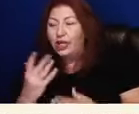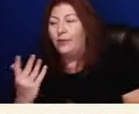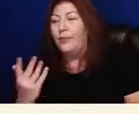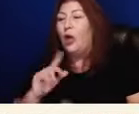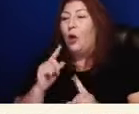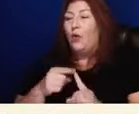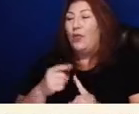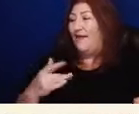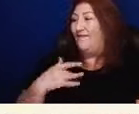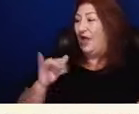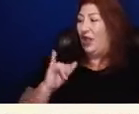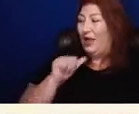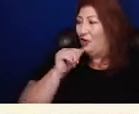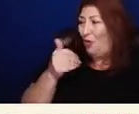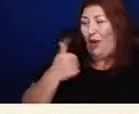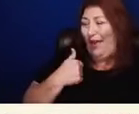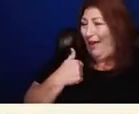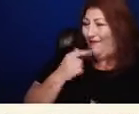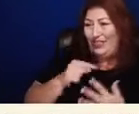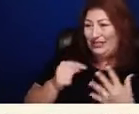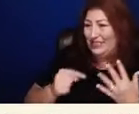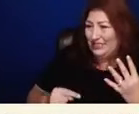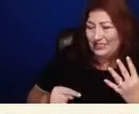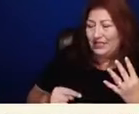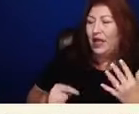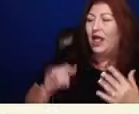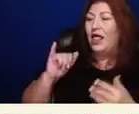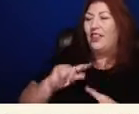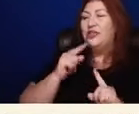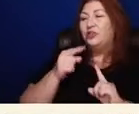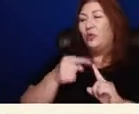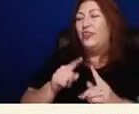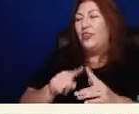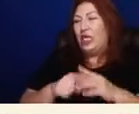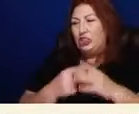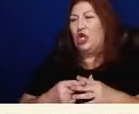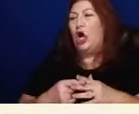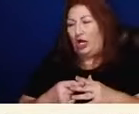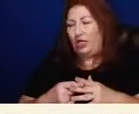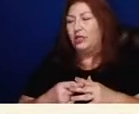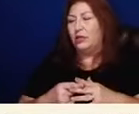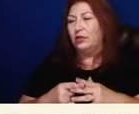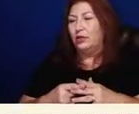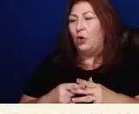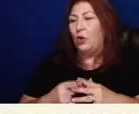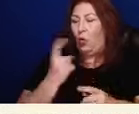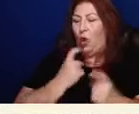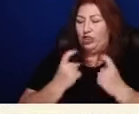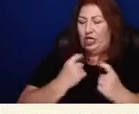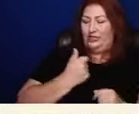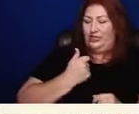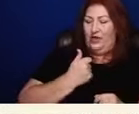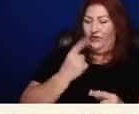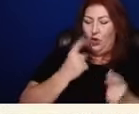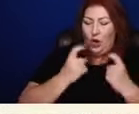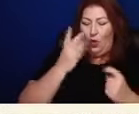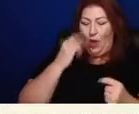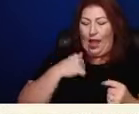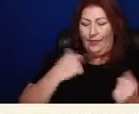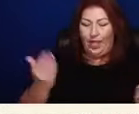they don't have those things, then that's when they kind of start, you know, questioning themselves, questioning their existence. And I know